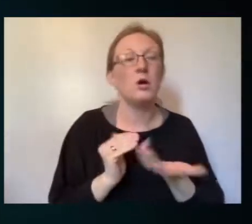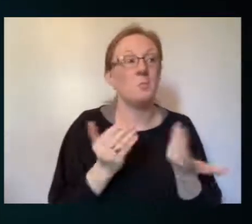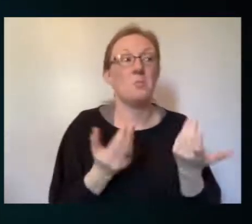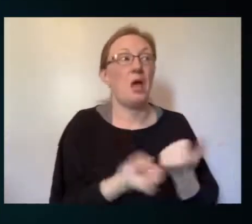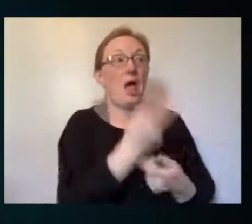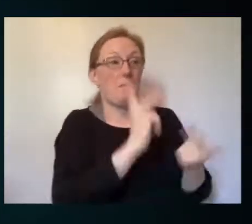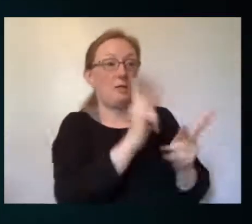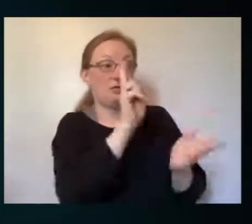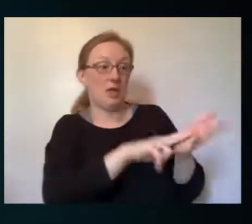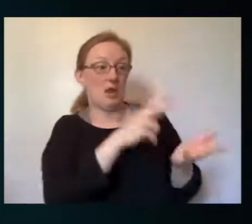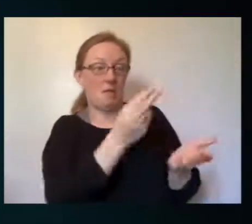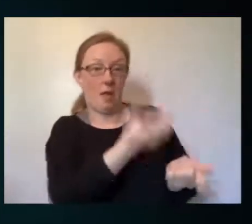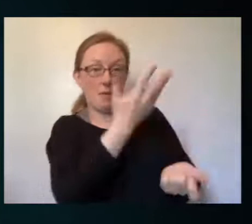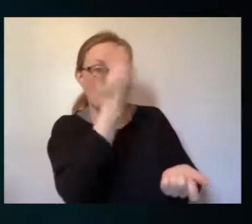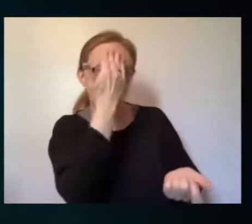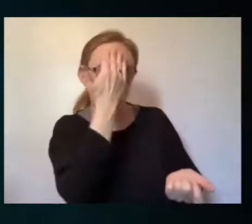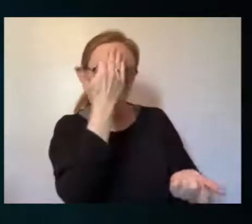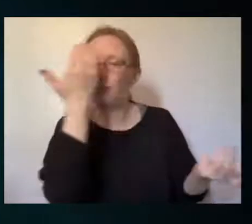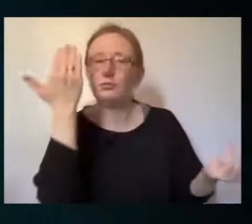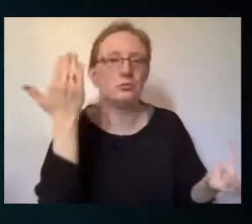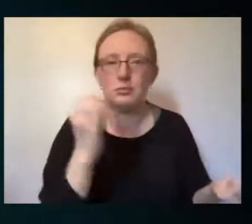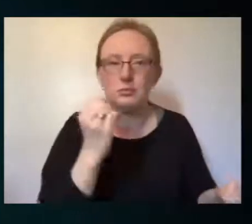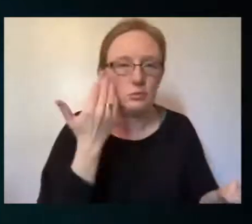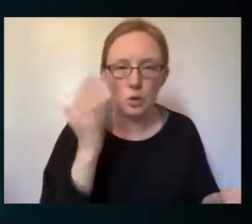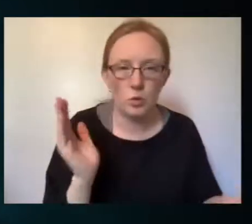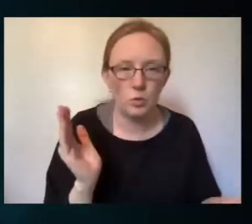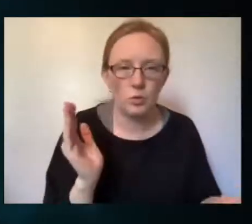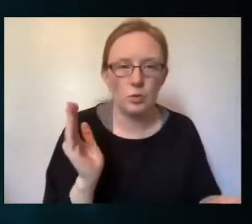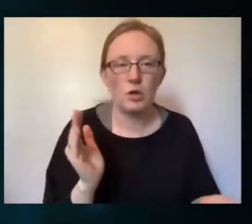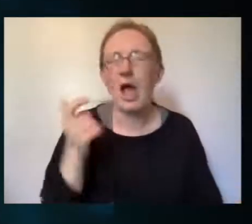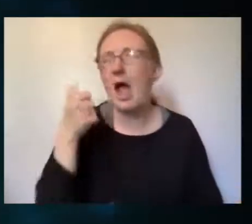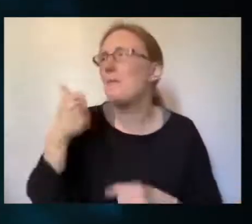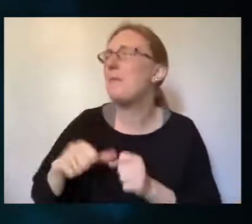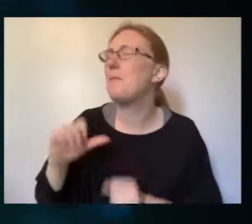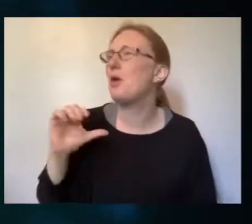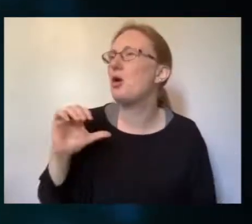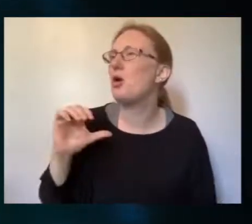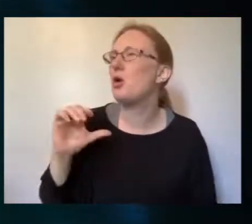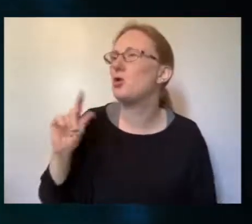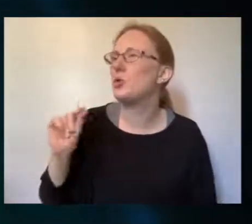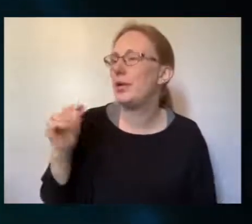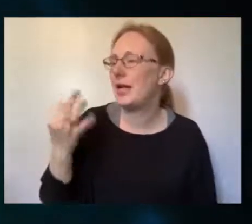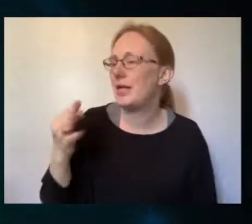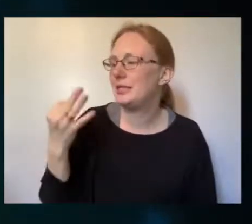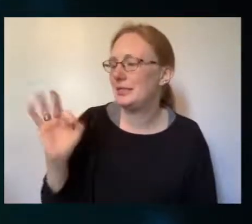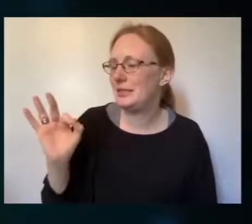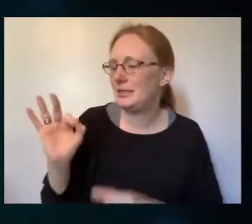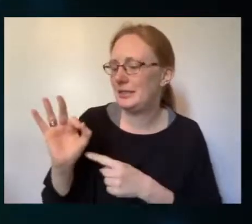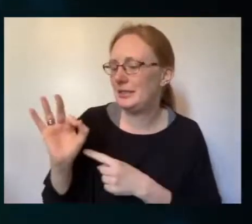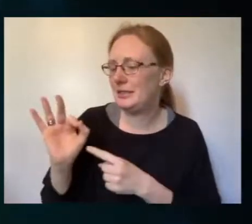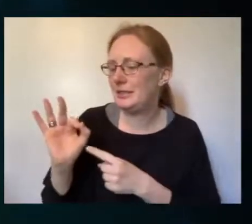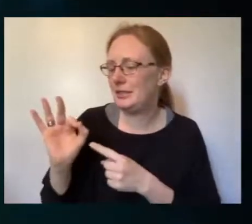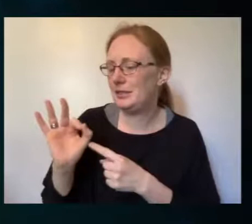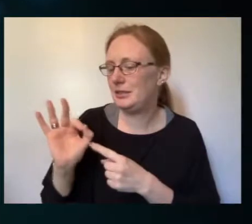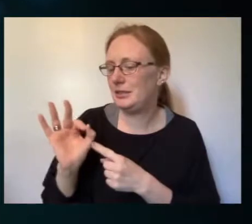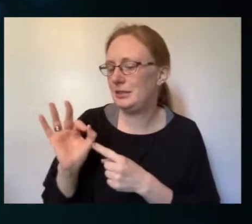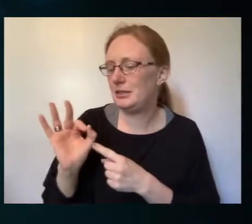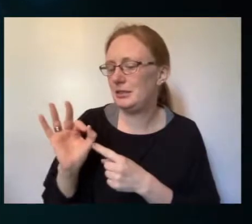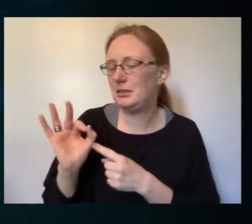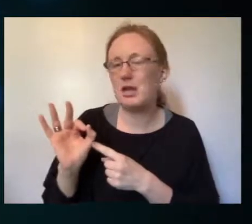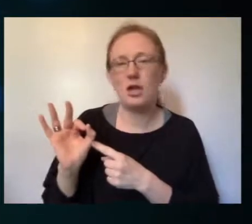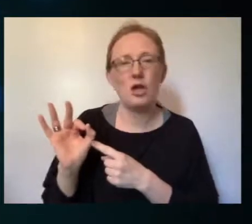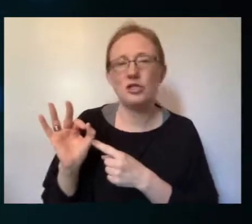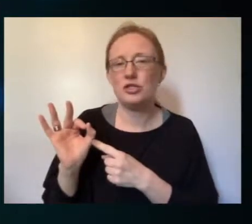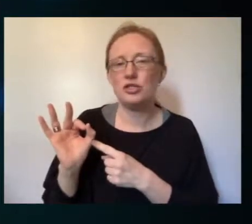going to get. So, I know when we had CHI19, for example, we had sort of like the bare bones that we just had